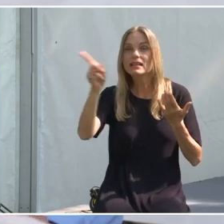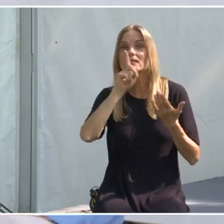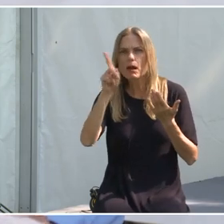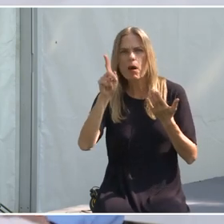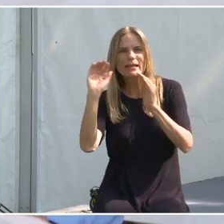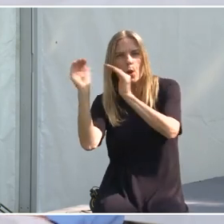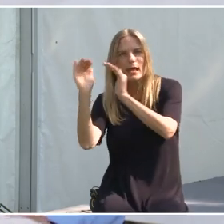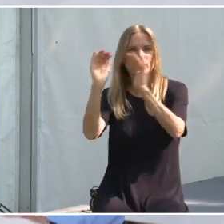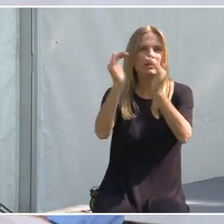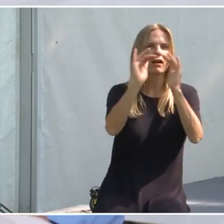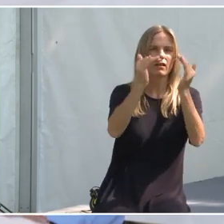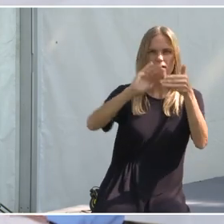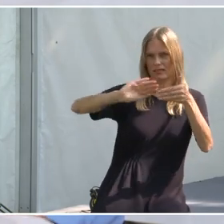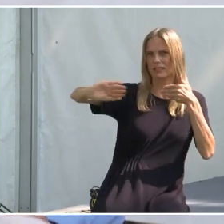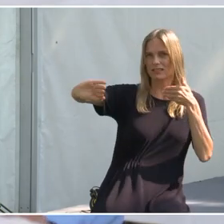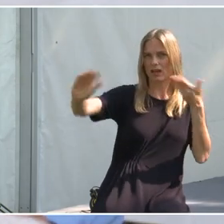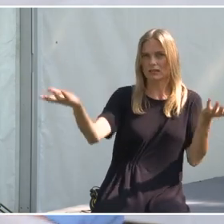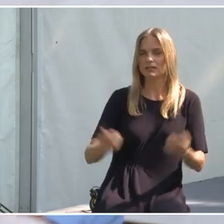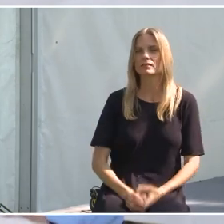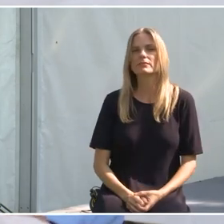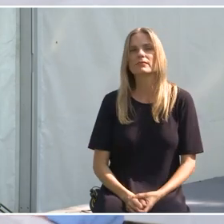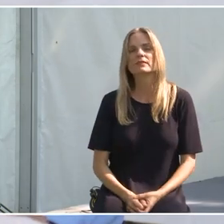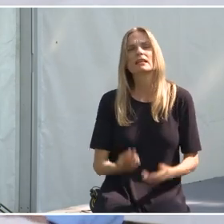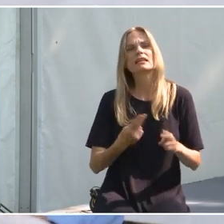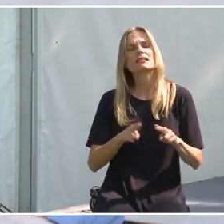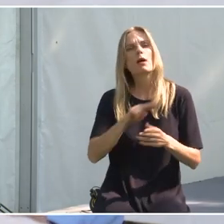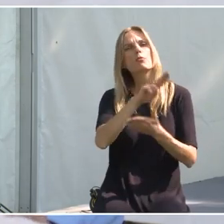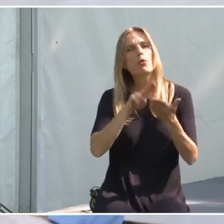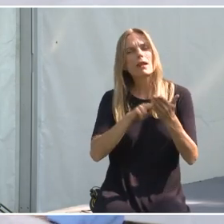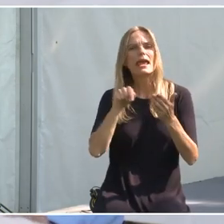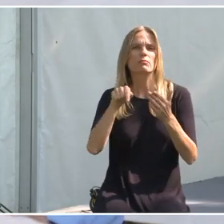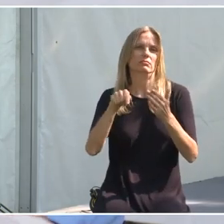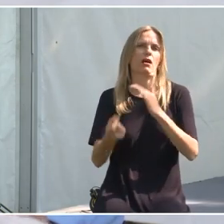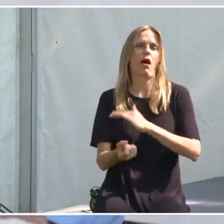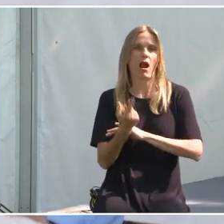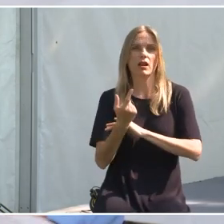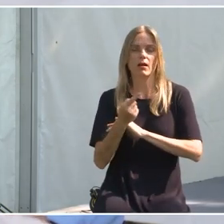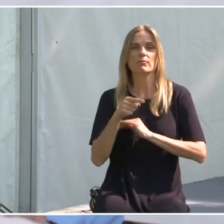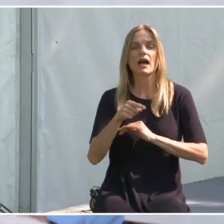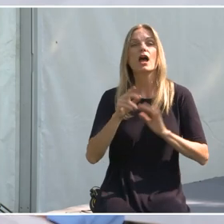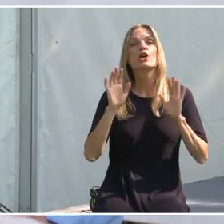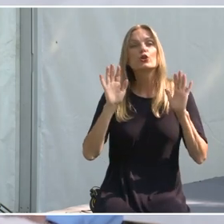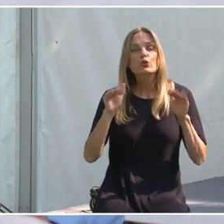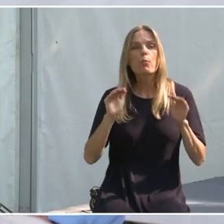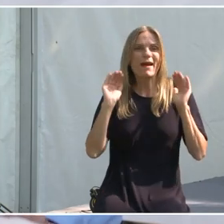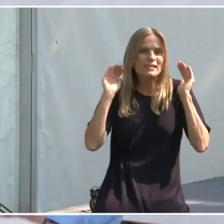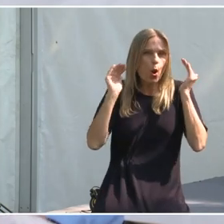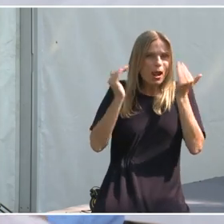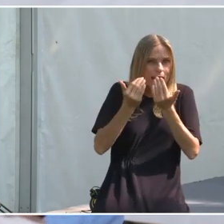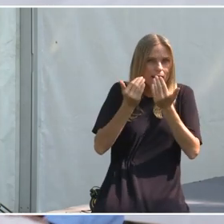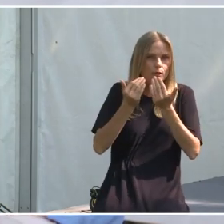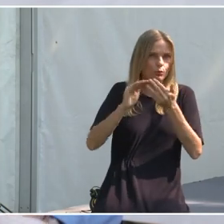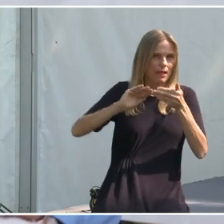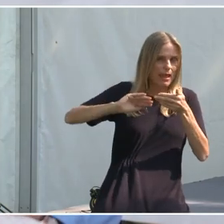you're distant from that. So I think the problem sort of starts there, that you're already isolated and it's hard to get